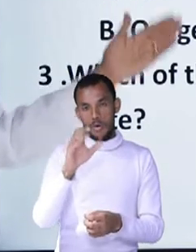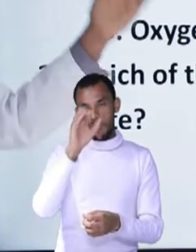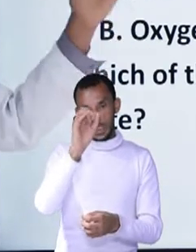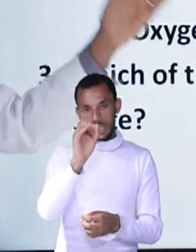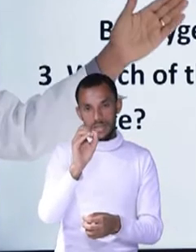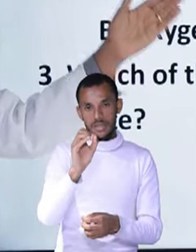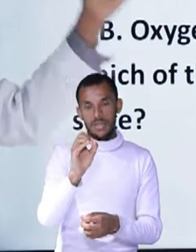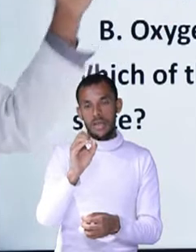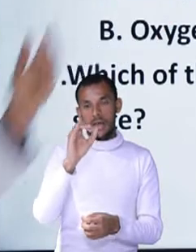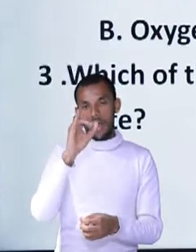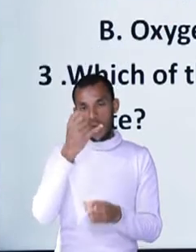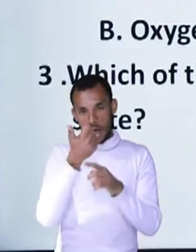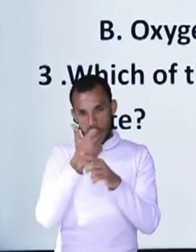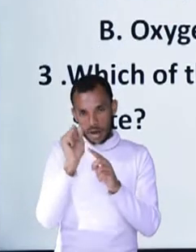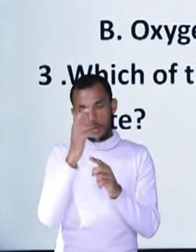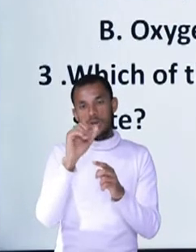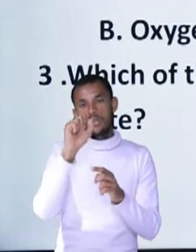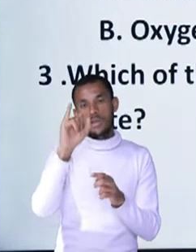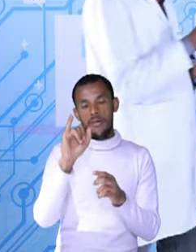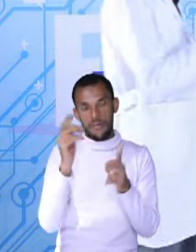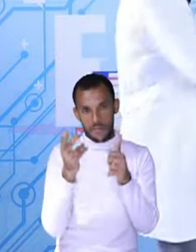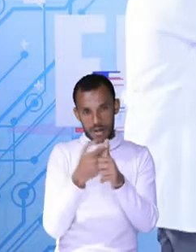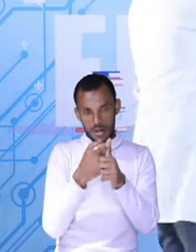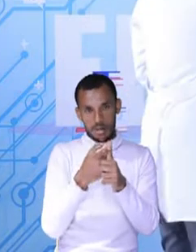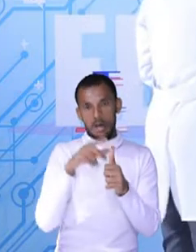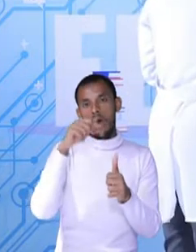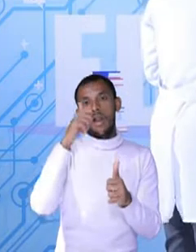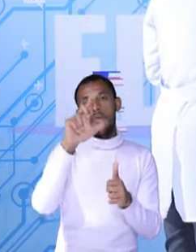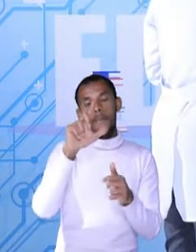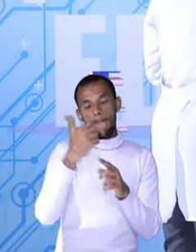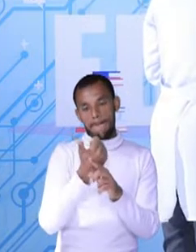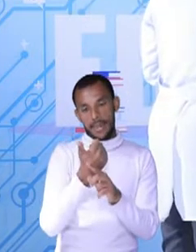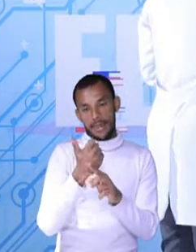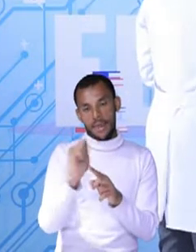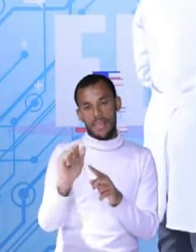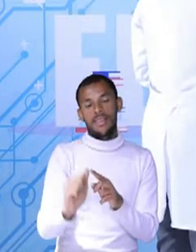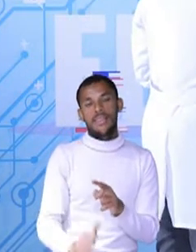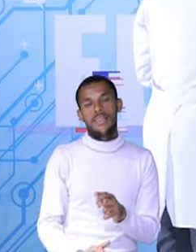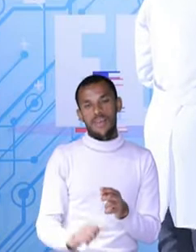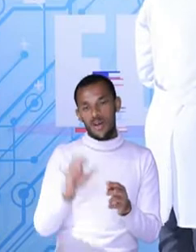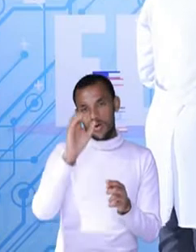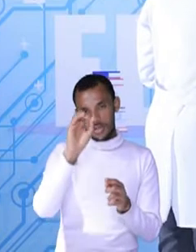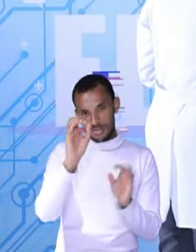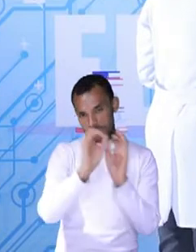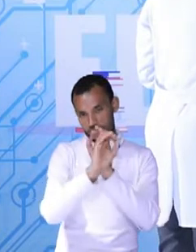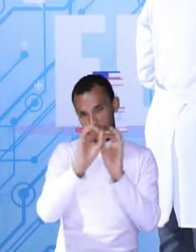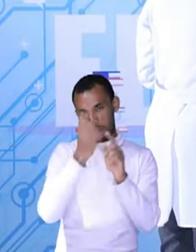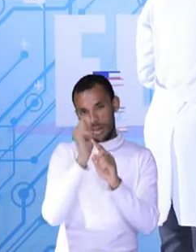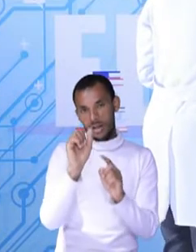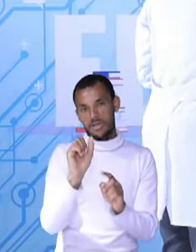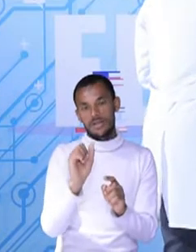oxygen, iron, or silicon? First, aluminium is metal, oxygen is non-metal,